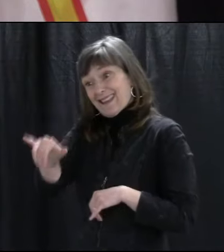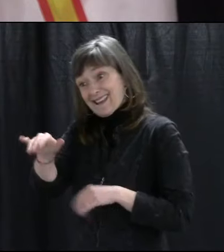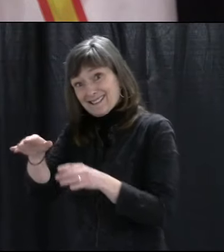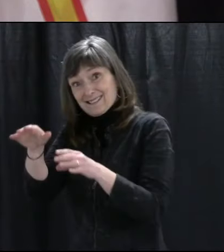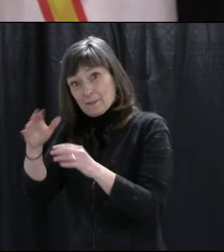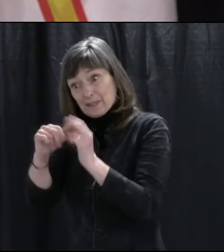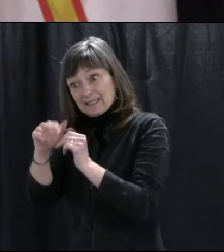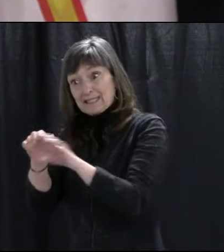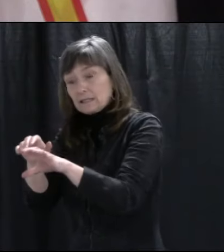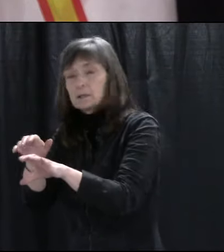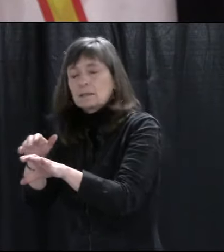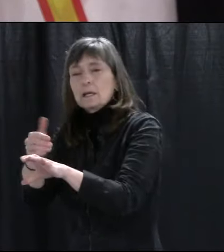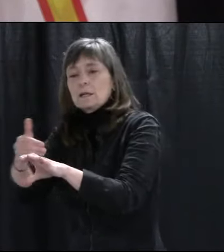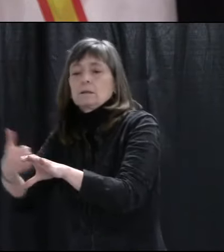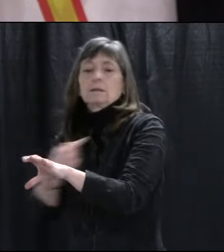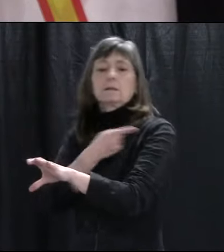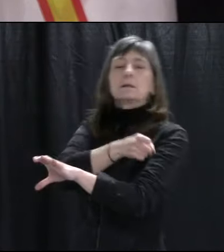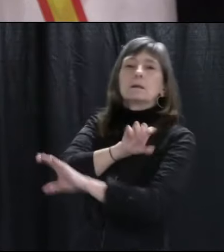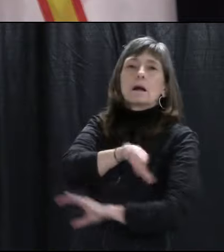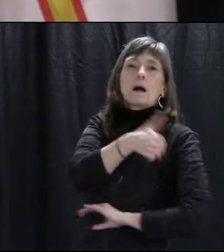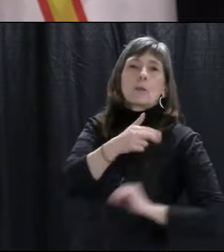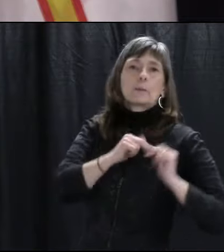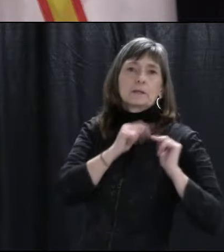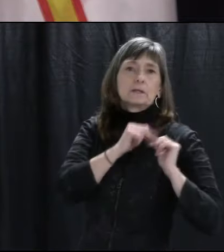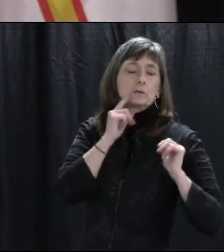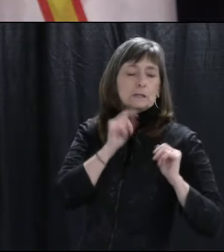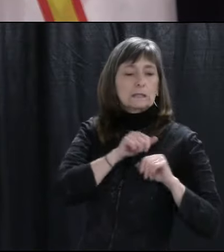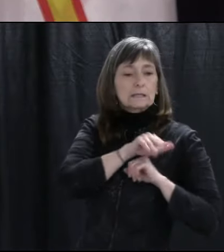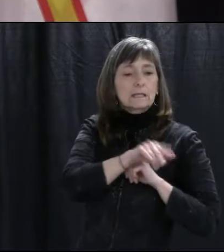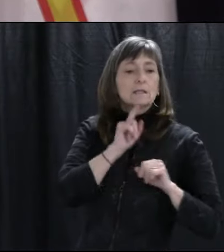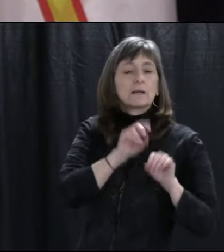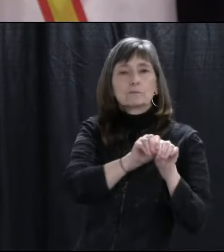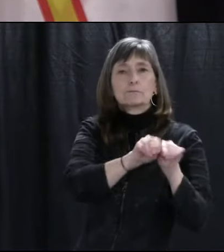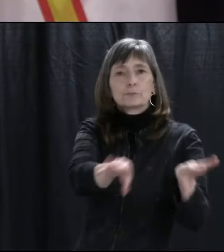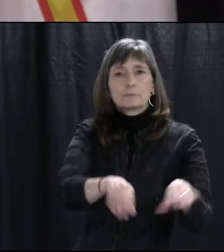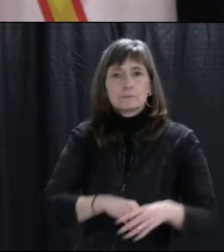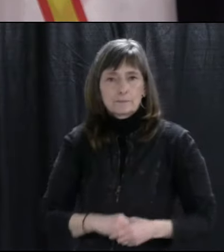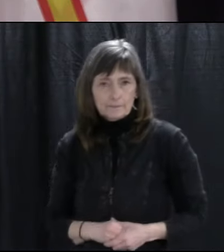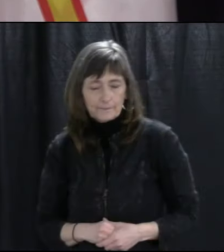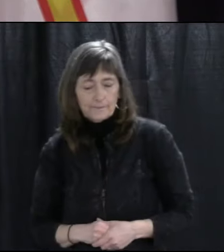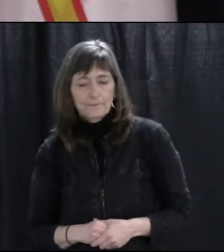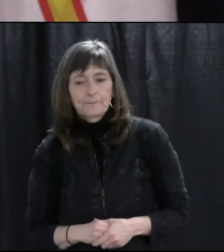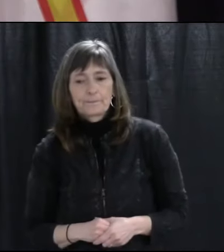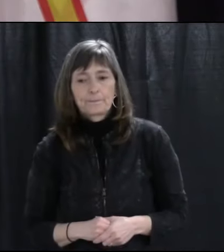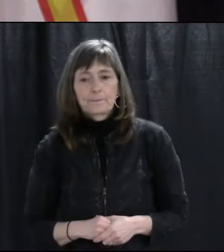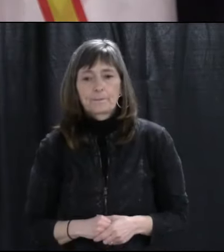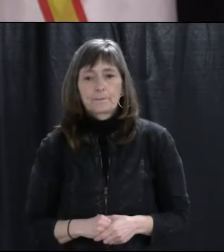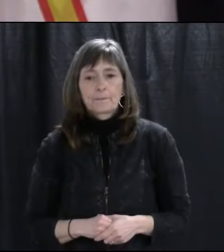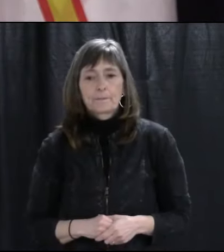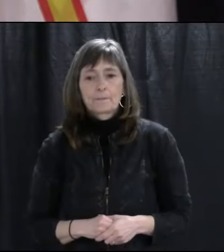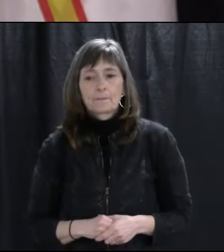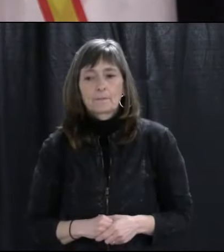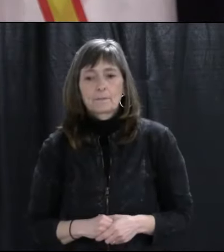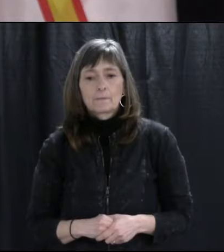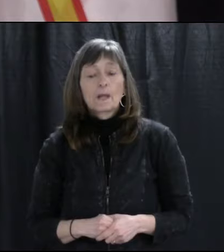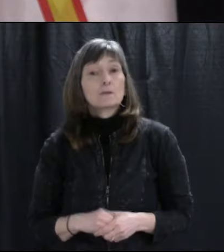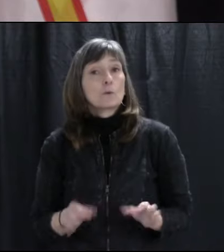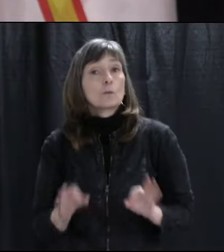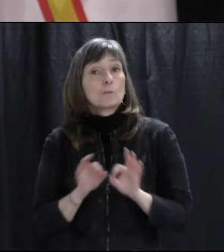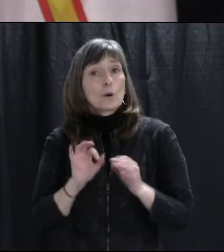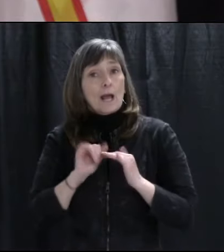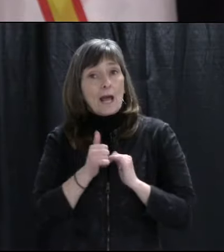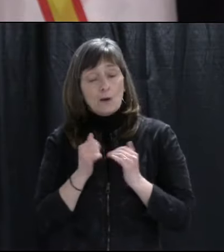those checks in your hands. So it's important that this information and these announcements that with changes in legislation,